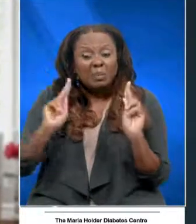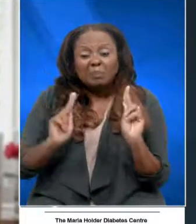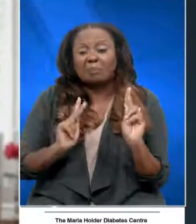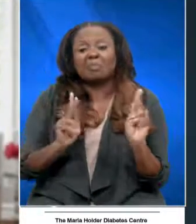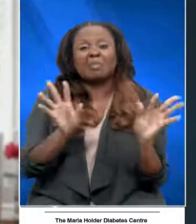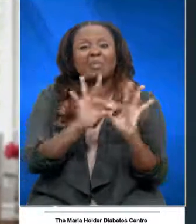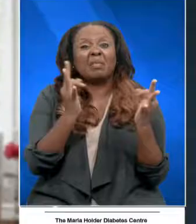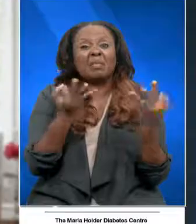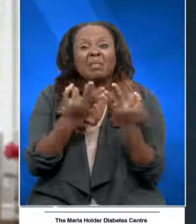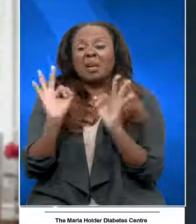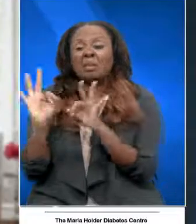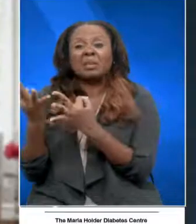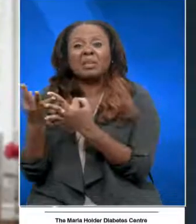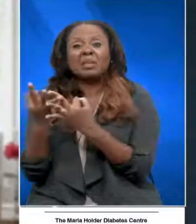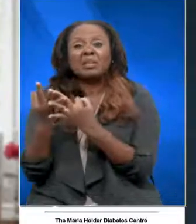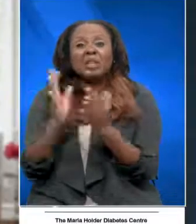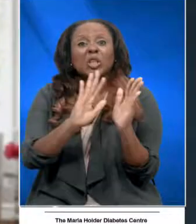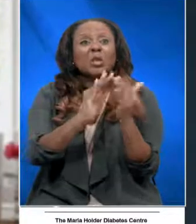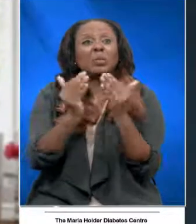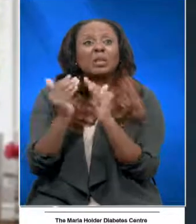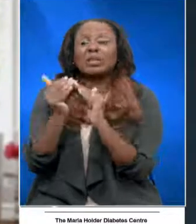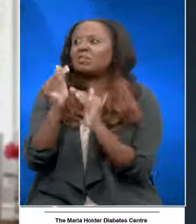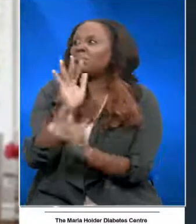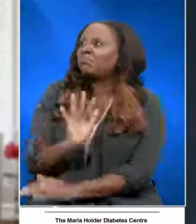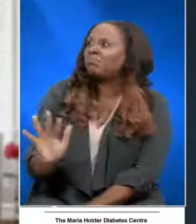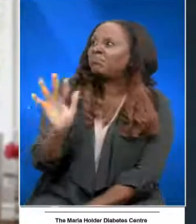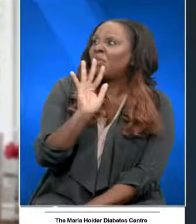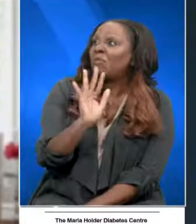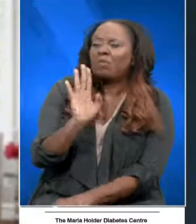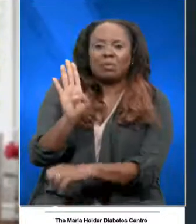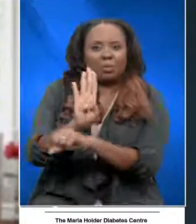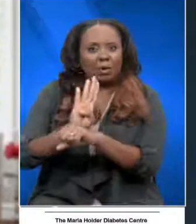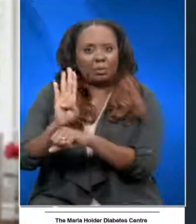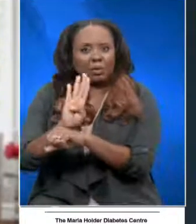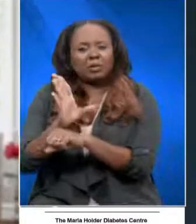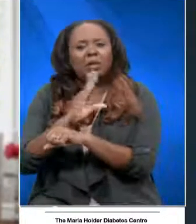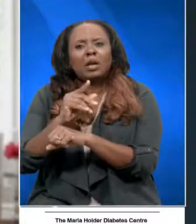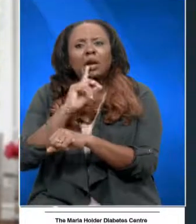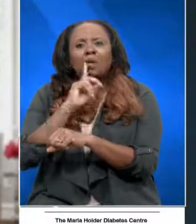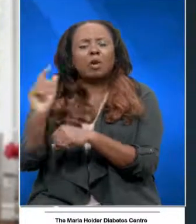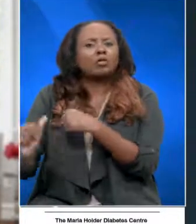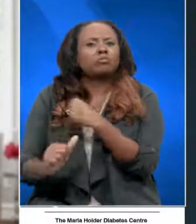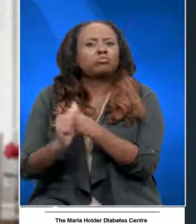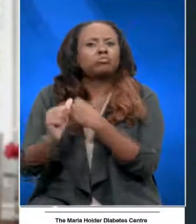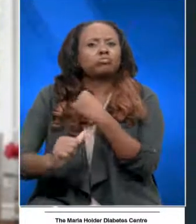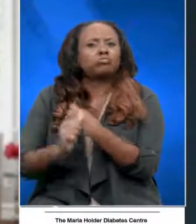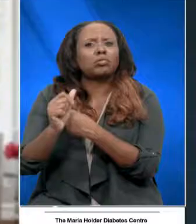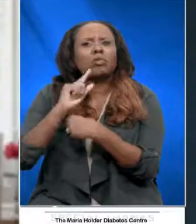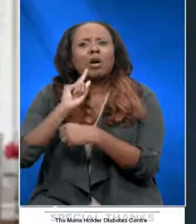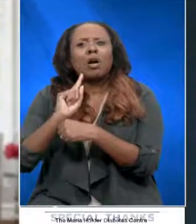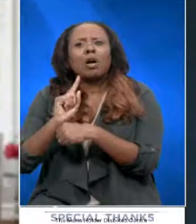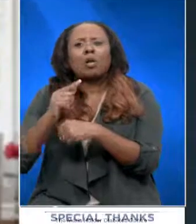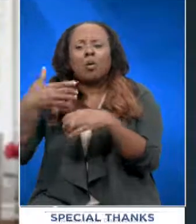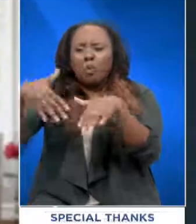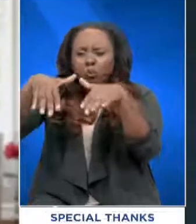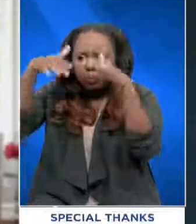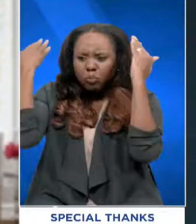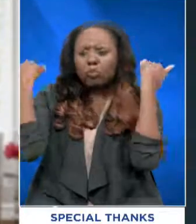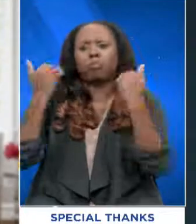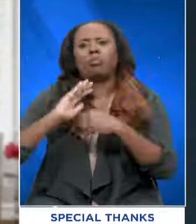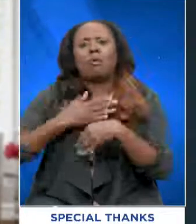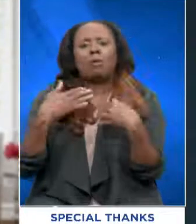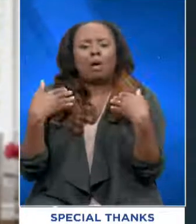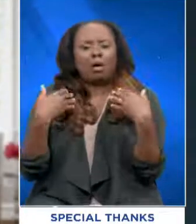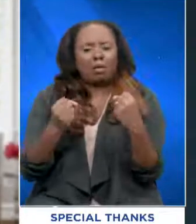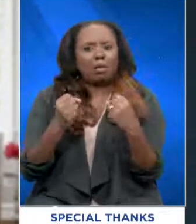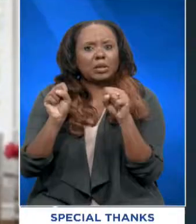and communities across Barbados, and threatening to overwhelm our health systems and the public